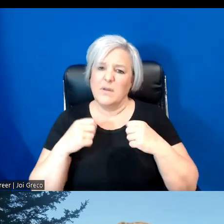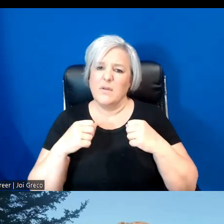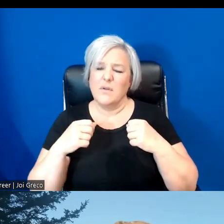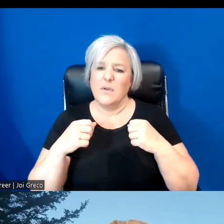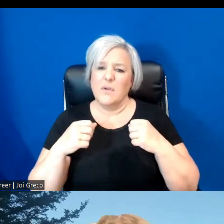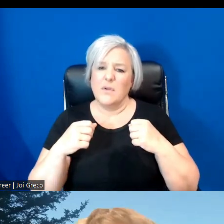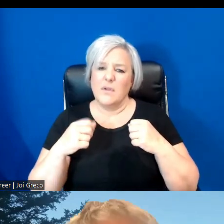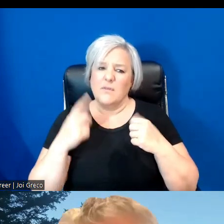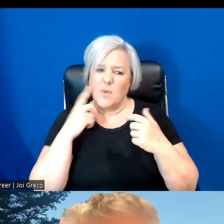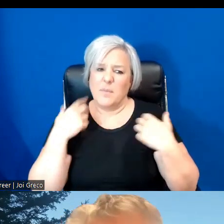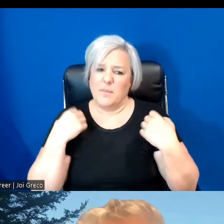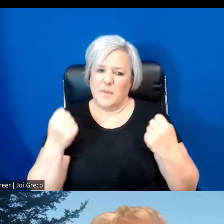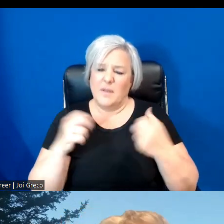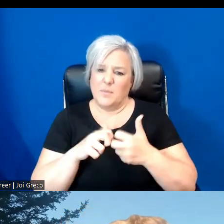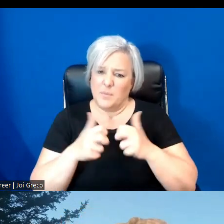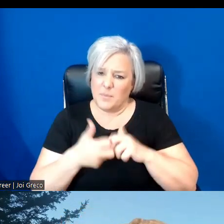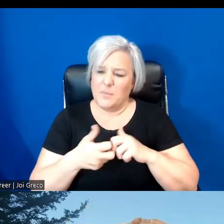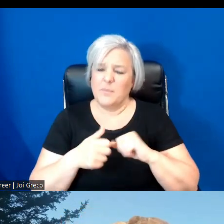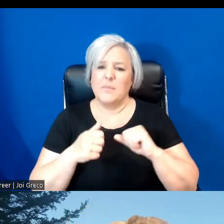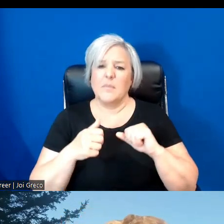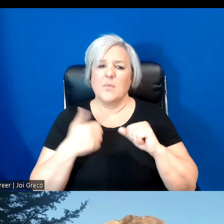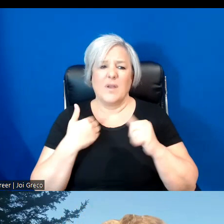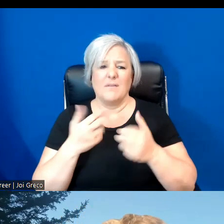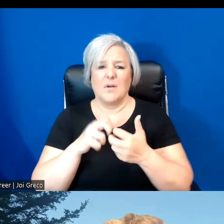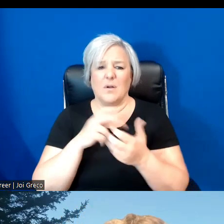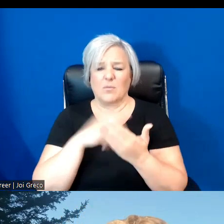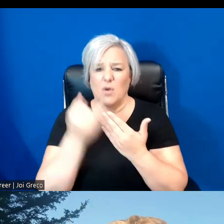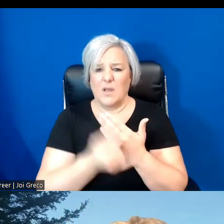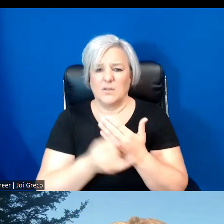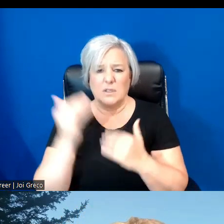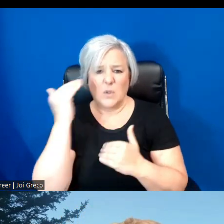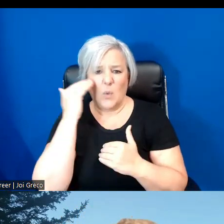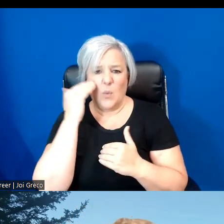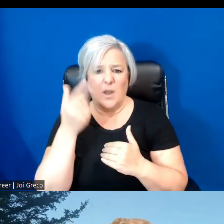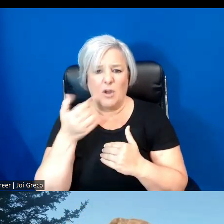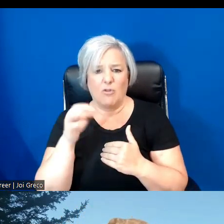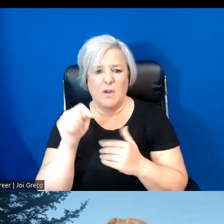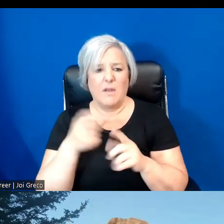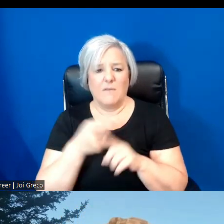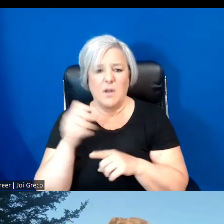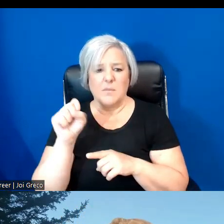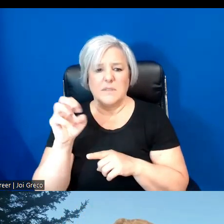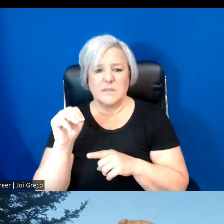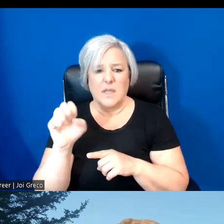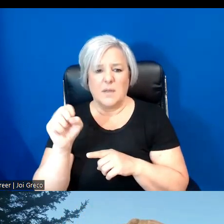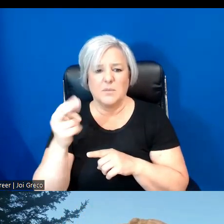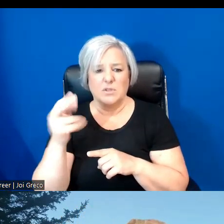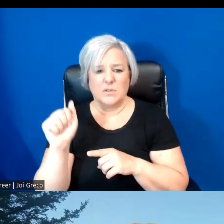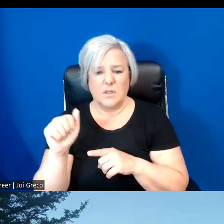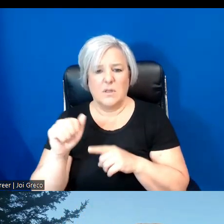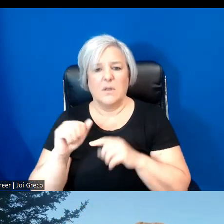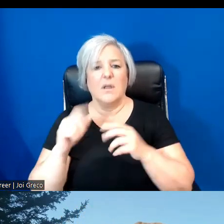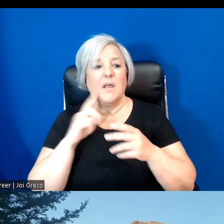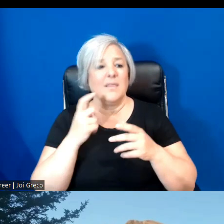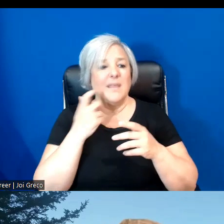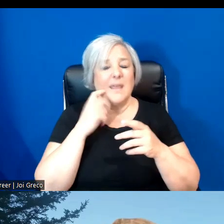and mental health issues. We have a Project Aware grant from SAMHSA. We're in 3 districts. The Anchorage School District just